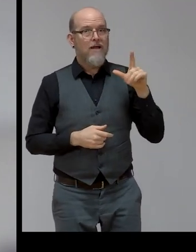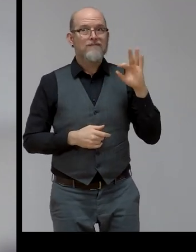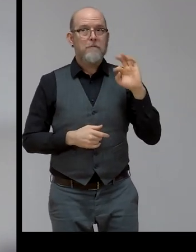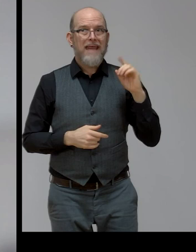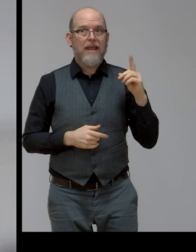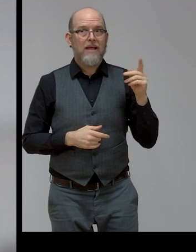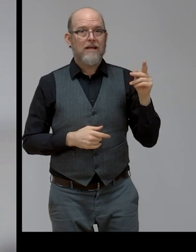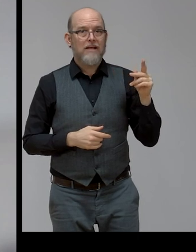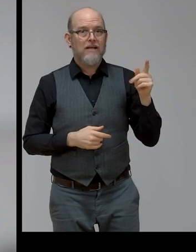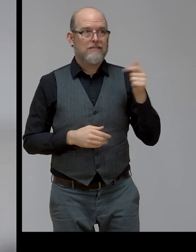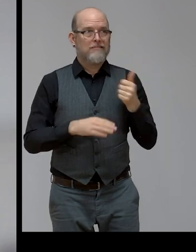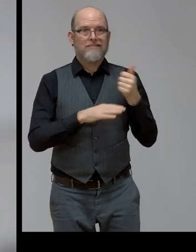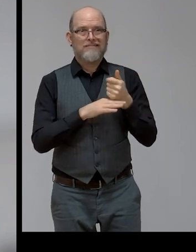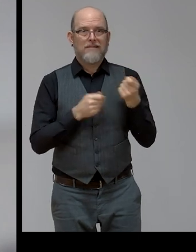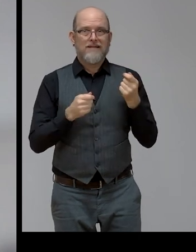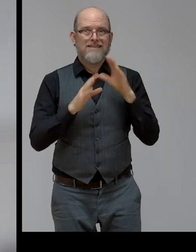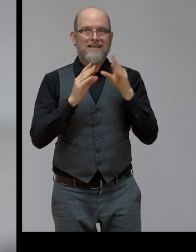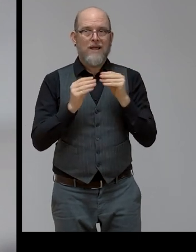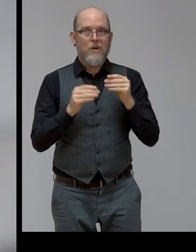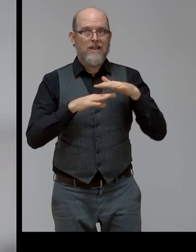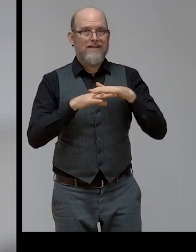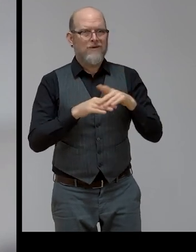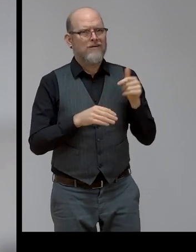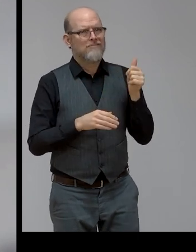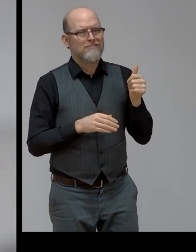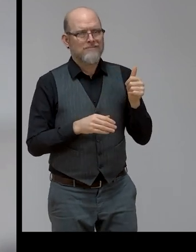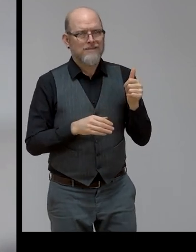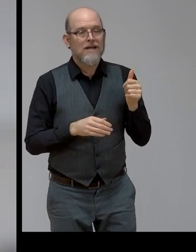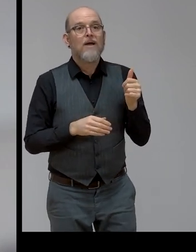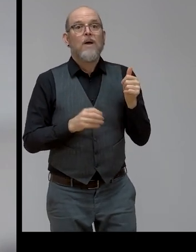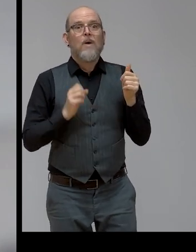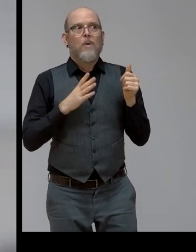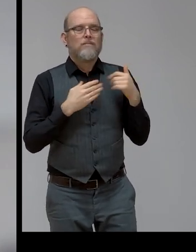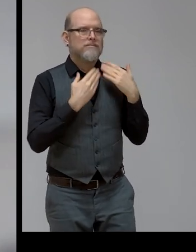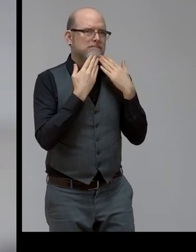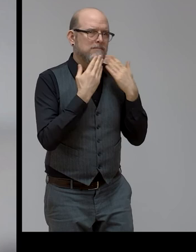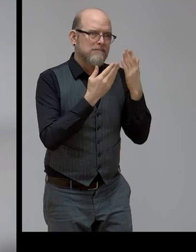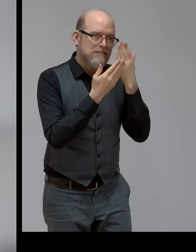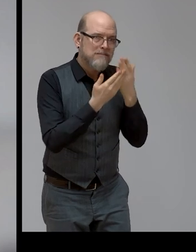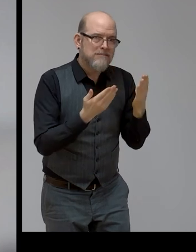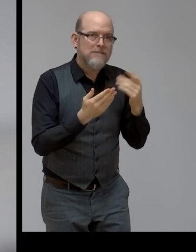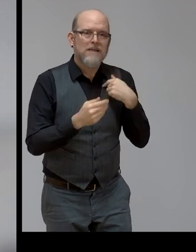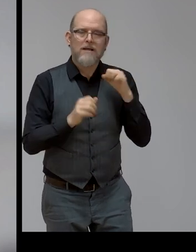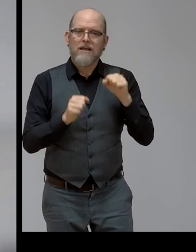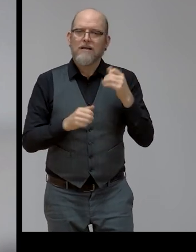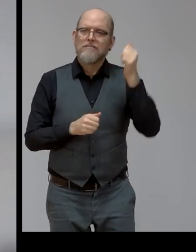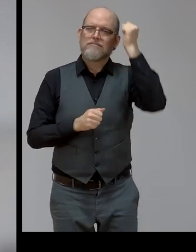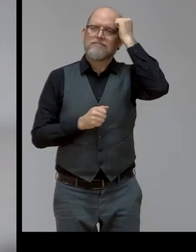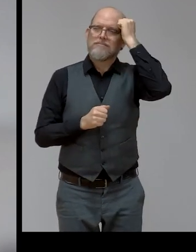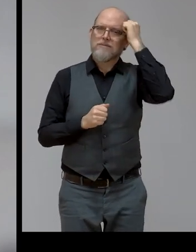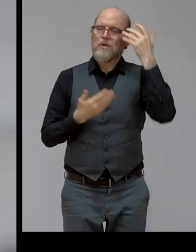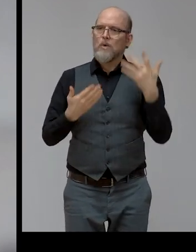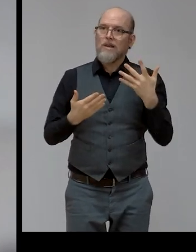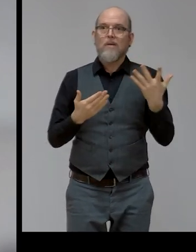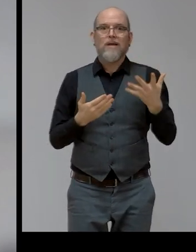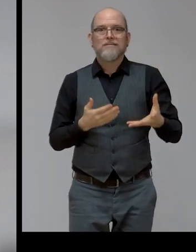network. And I think we can take out, what we can really take out of this session is that